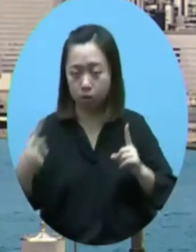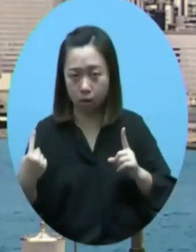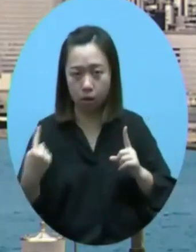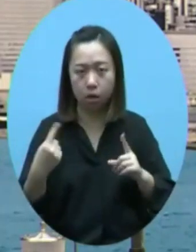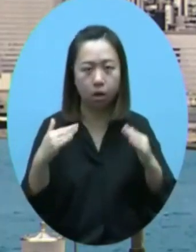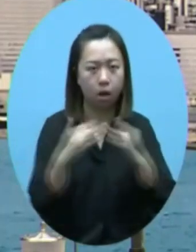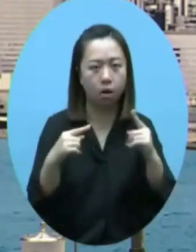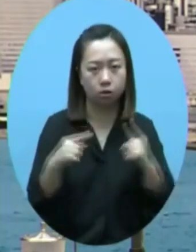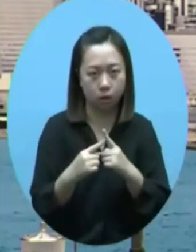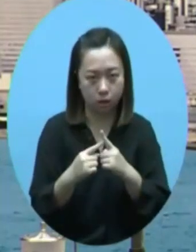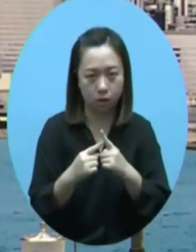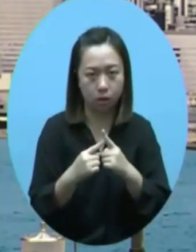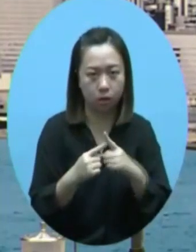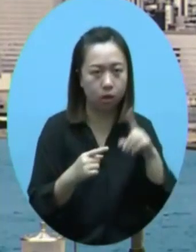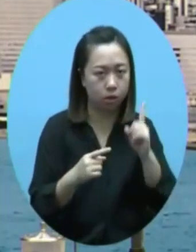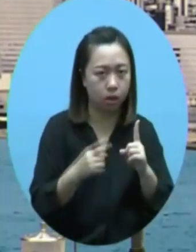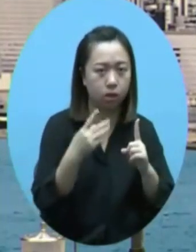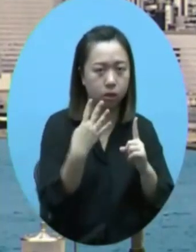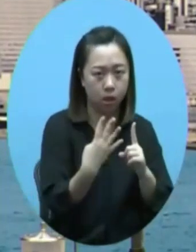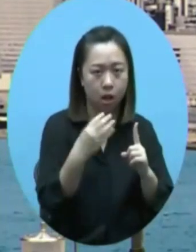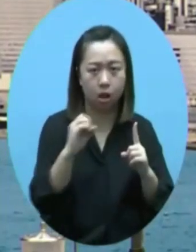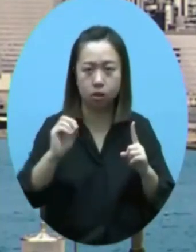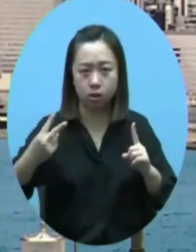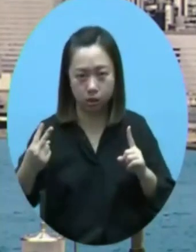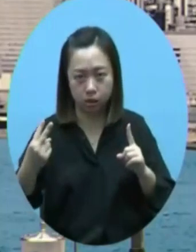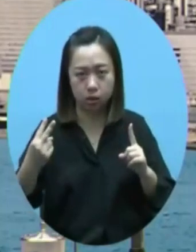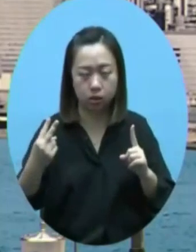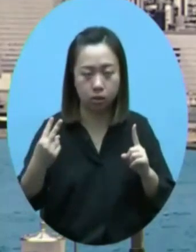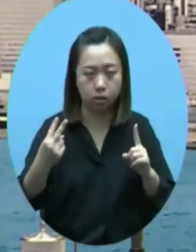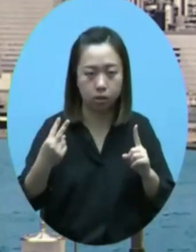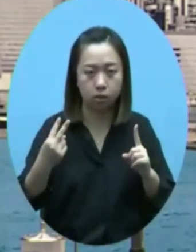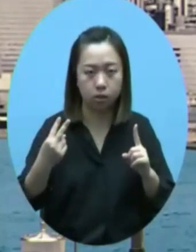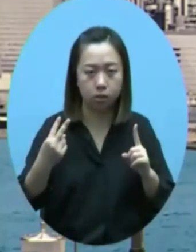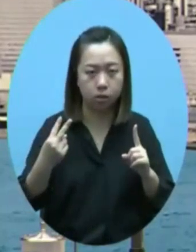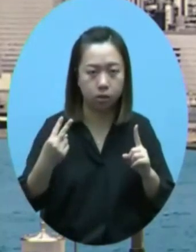And the family members are 1391, 1402,